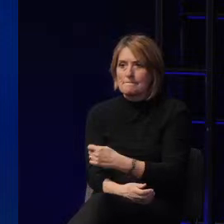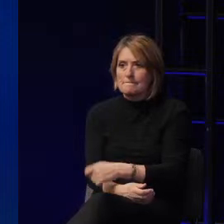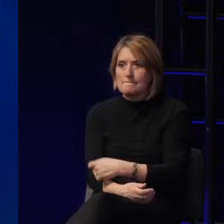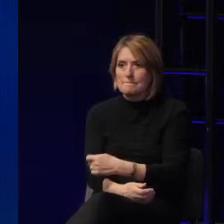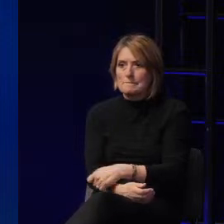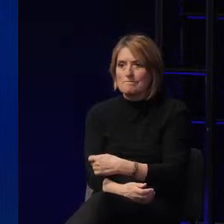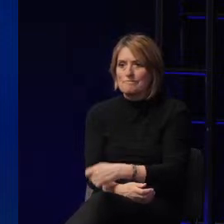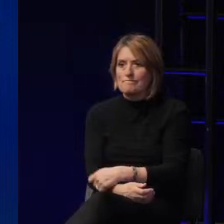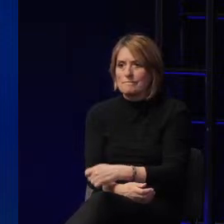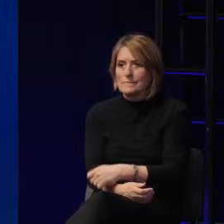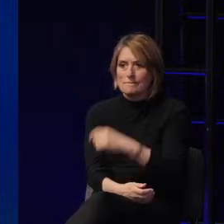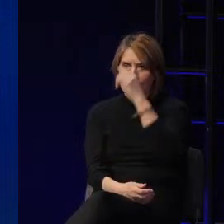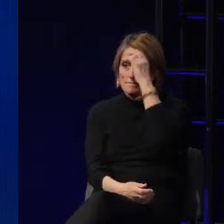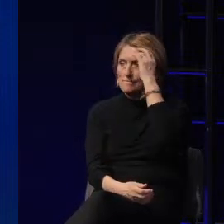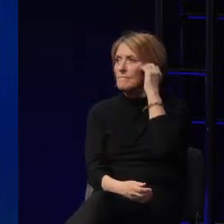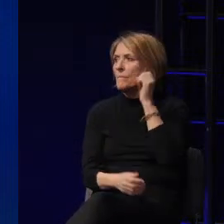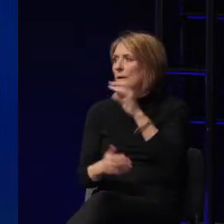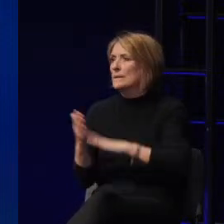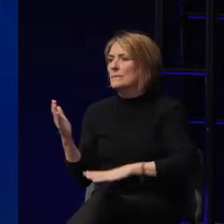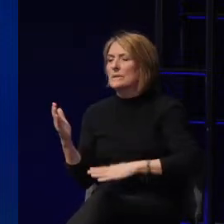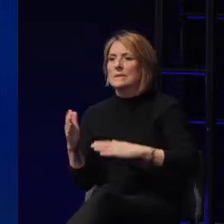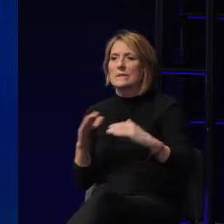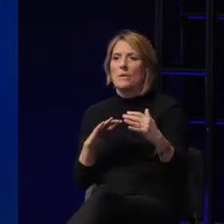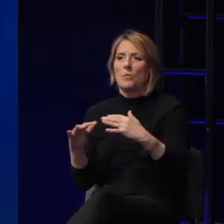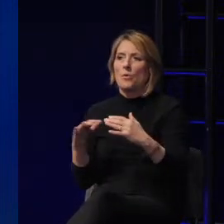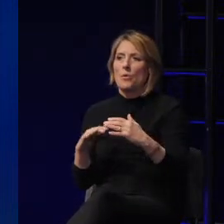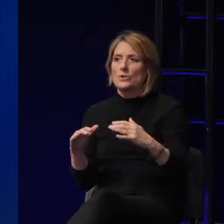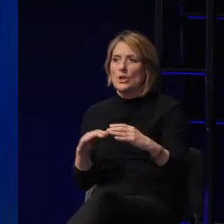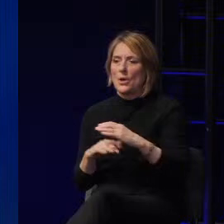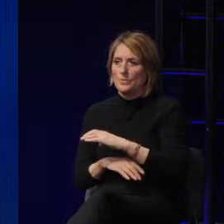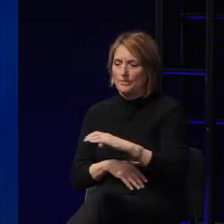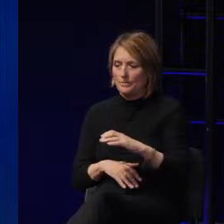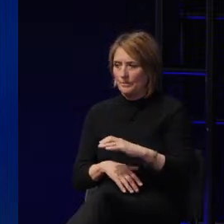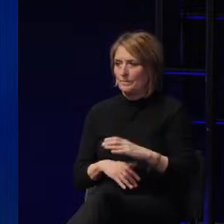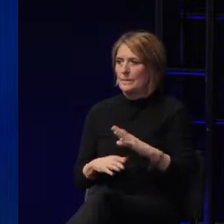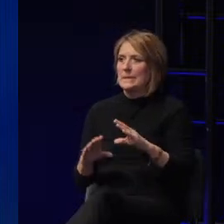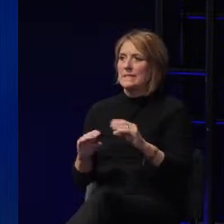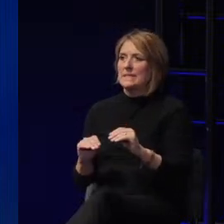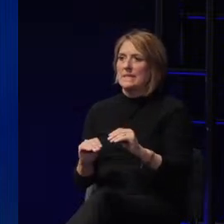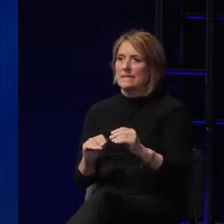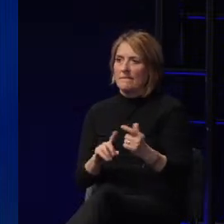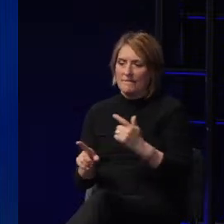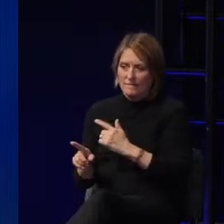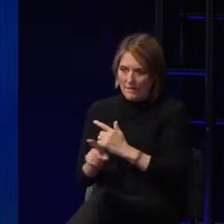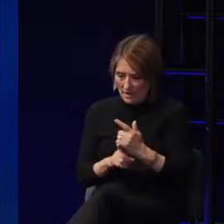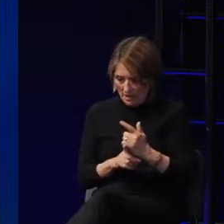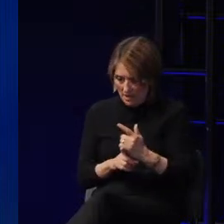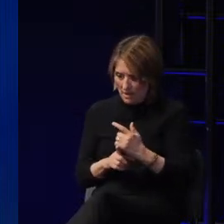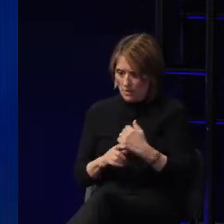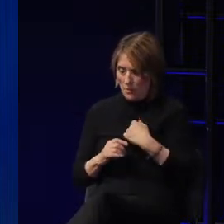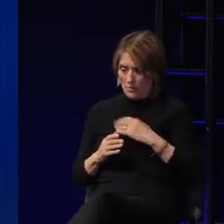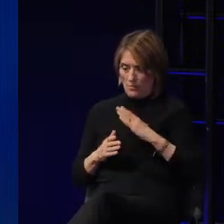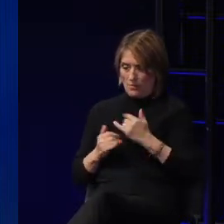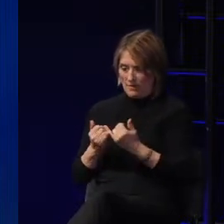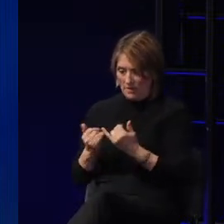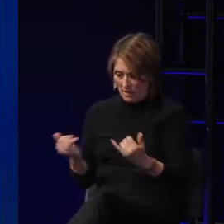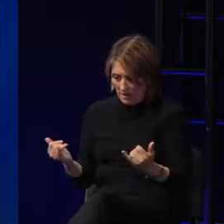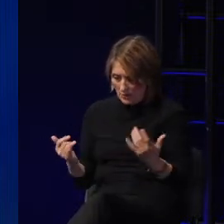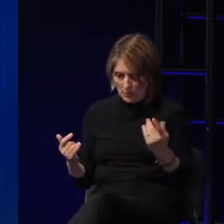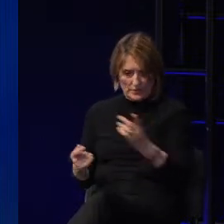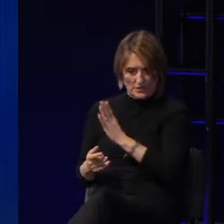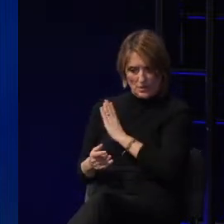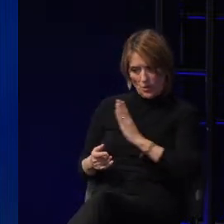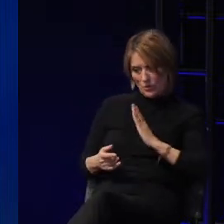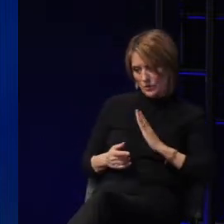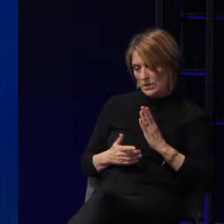an experience where we were filming. It was a war zone. There was a ceasefire going on, and we were on the front line, and we were with a group of soldiers, and we were just